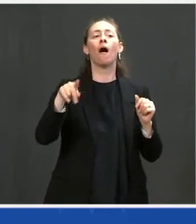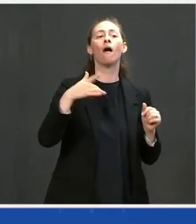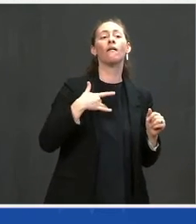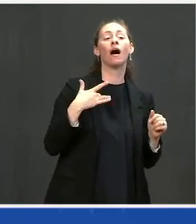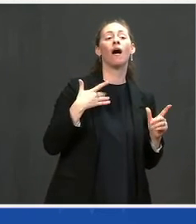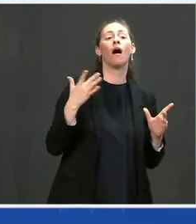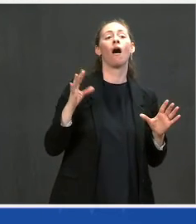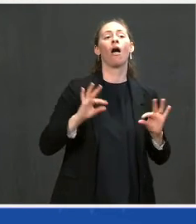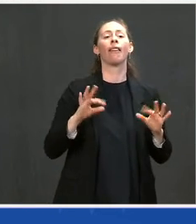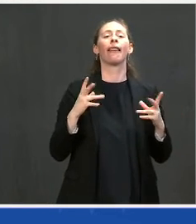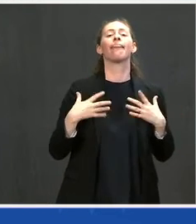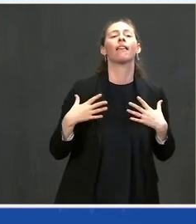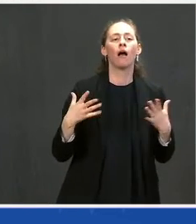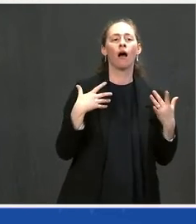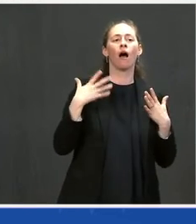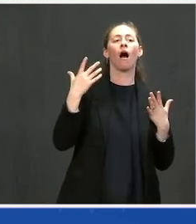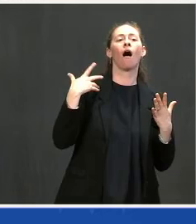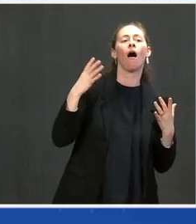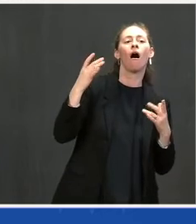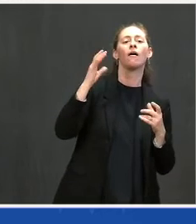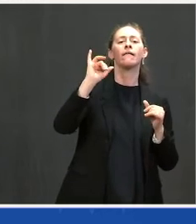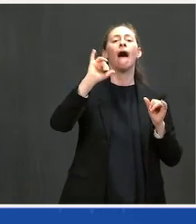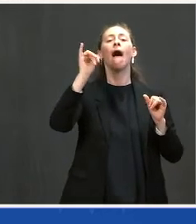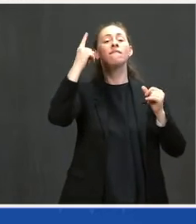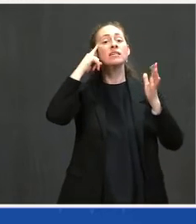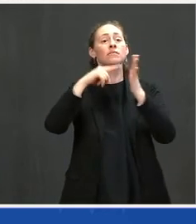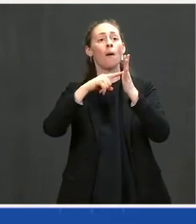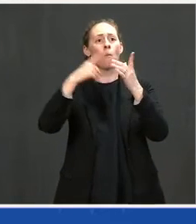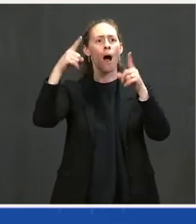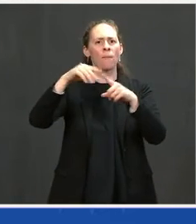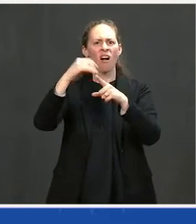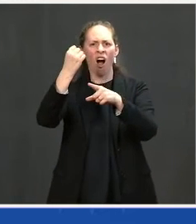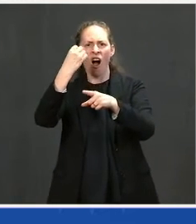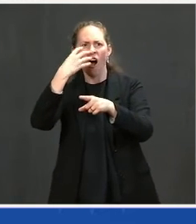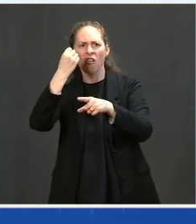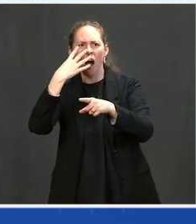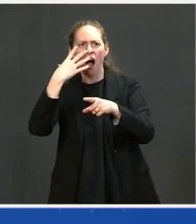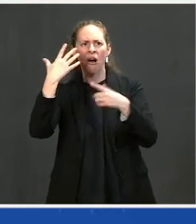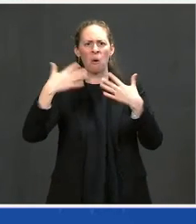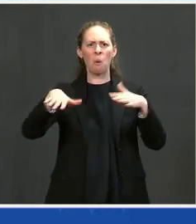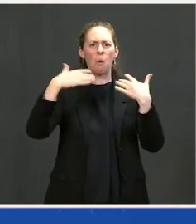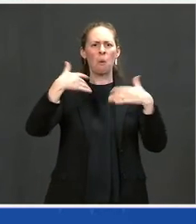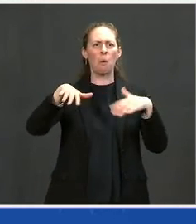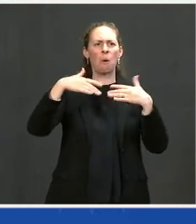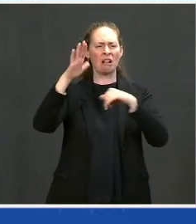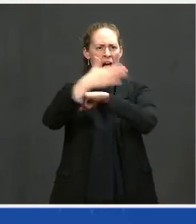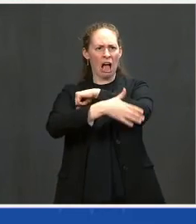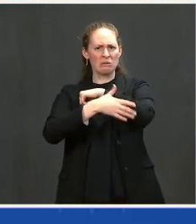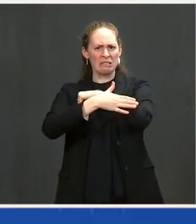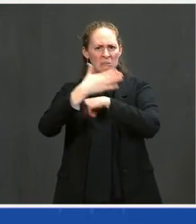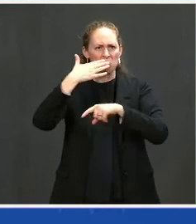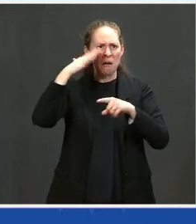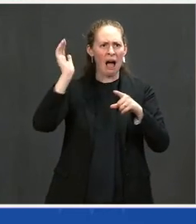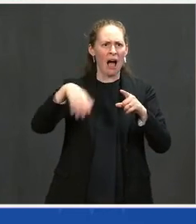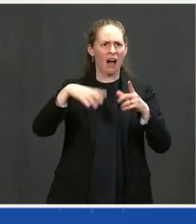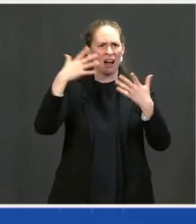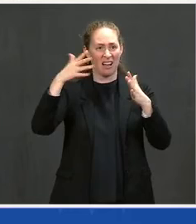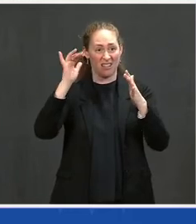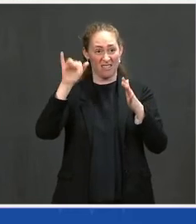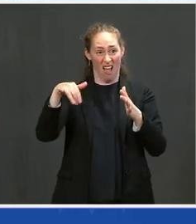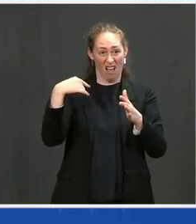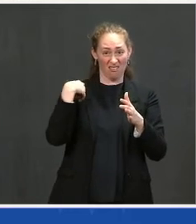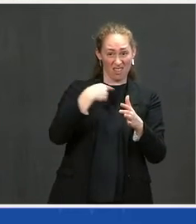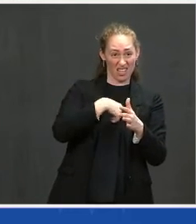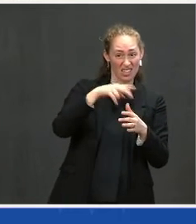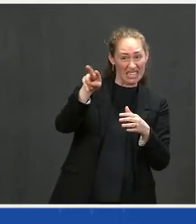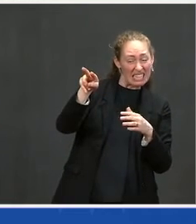happening in Hong Kong, what's happening in country. That's who we are. The moment a